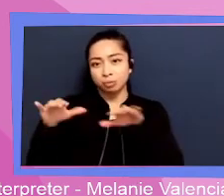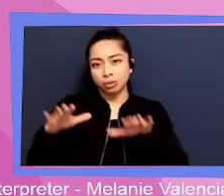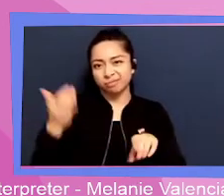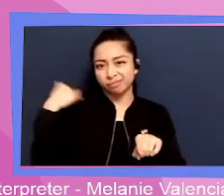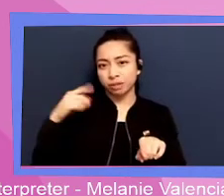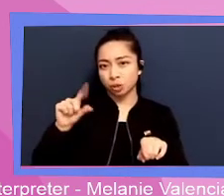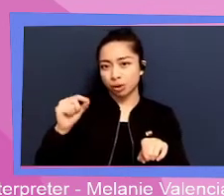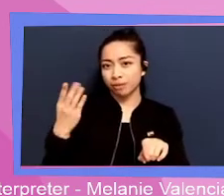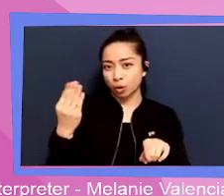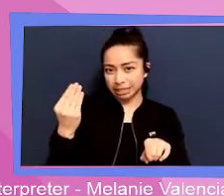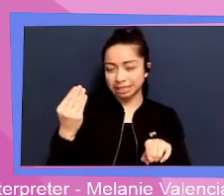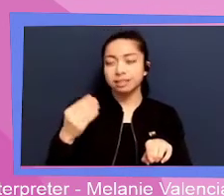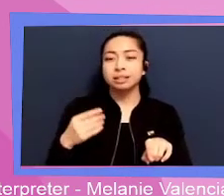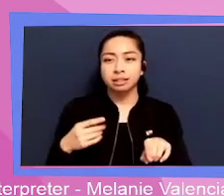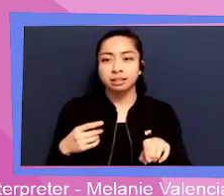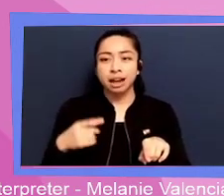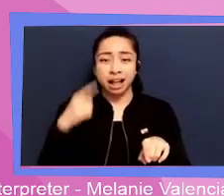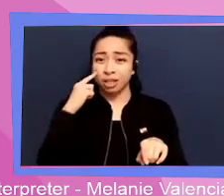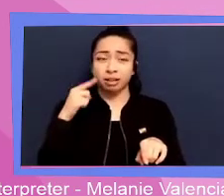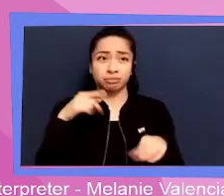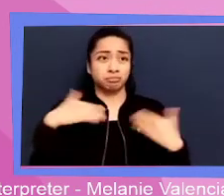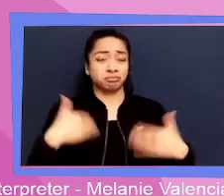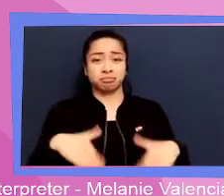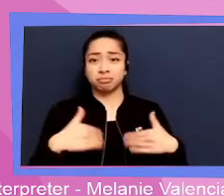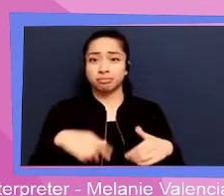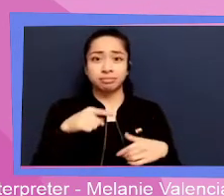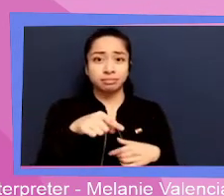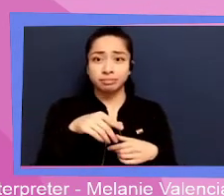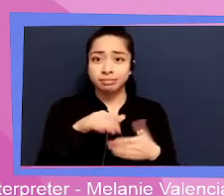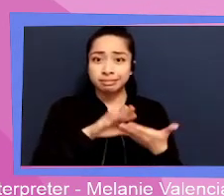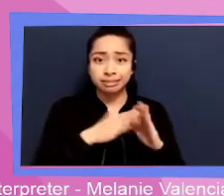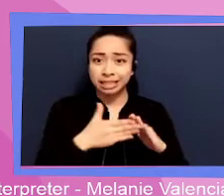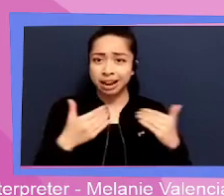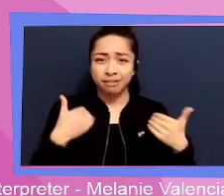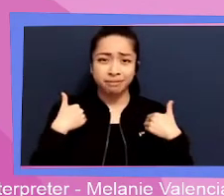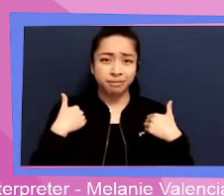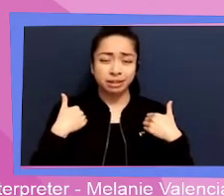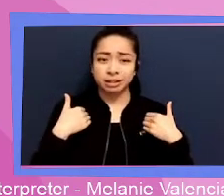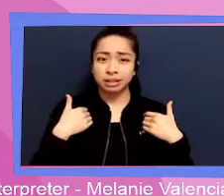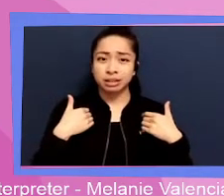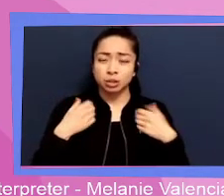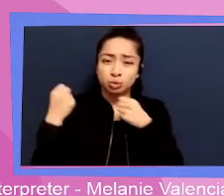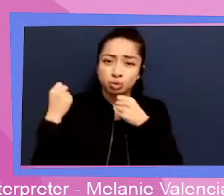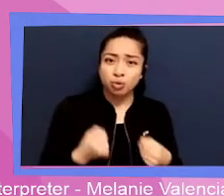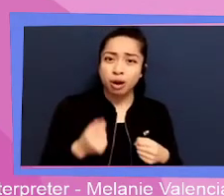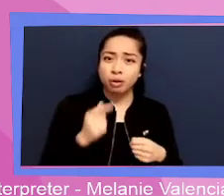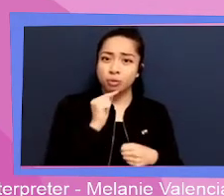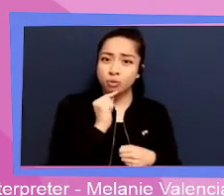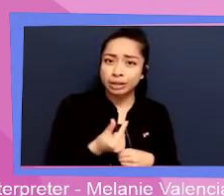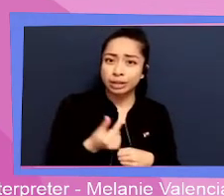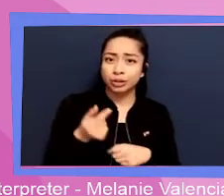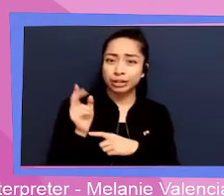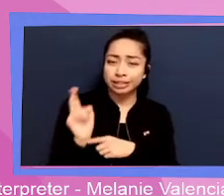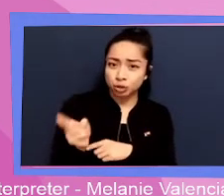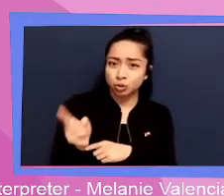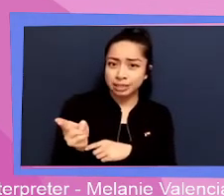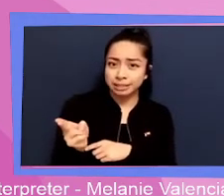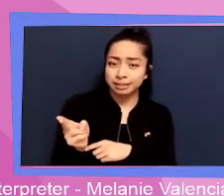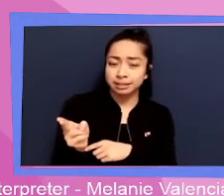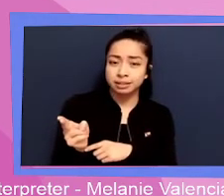And I just think the city has such a long history of not just queer existence, but queer resistance as well.